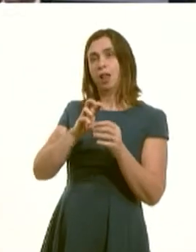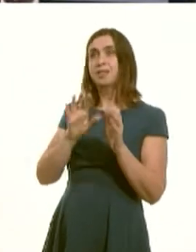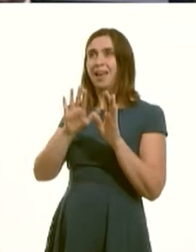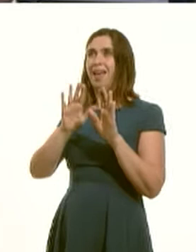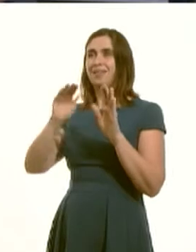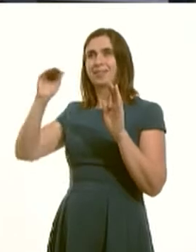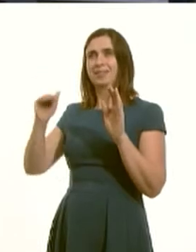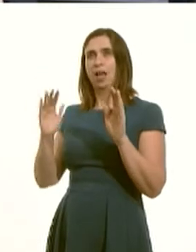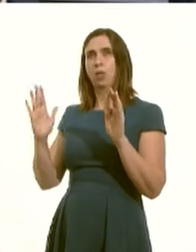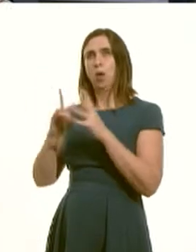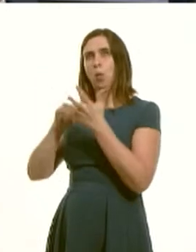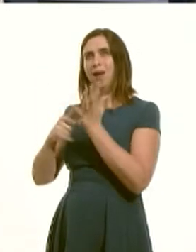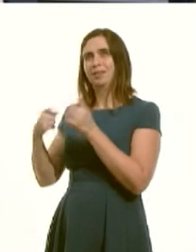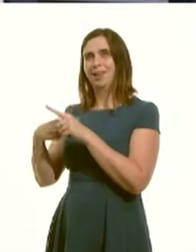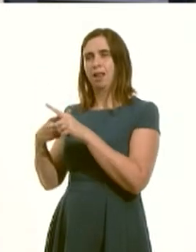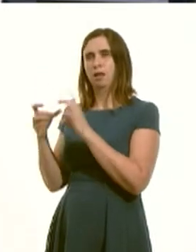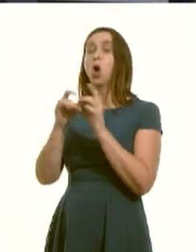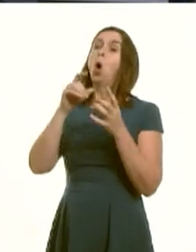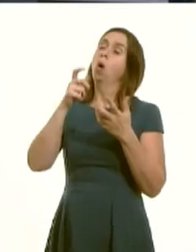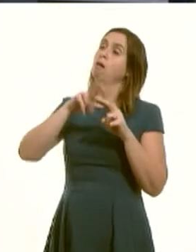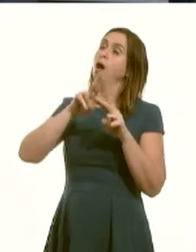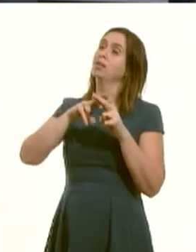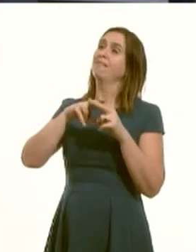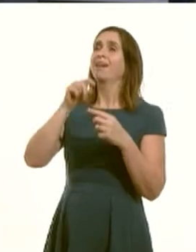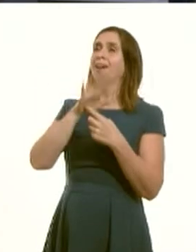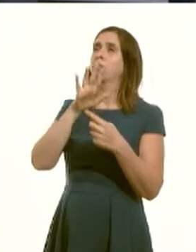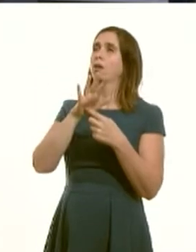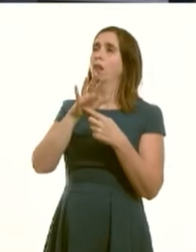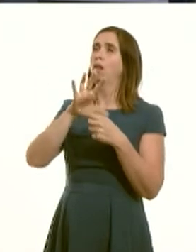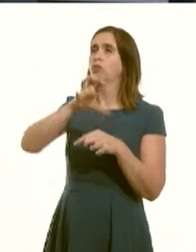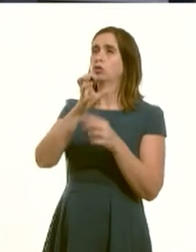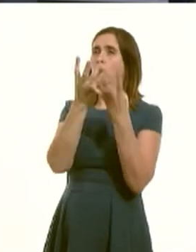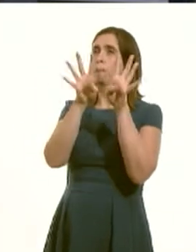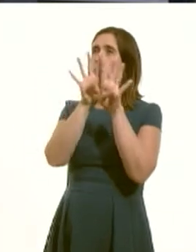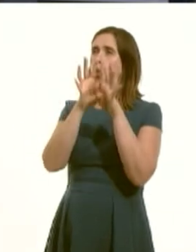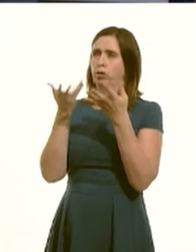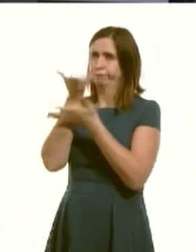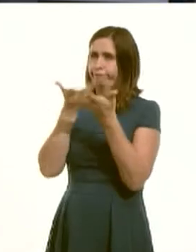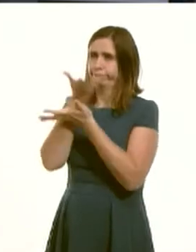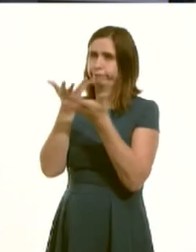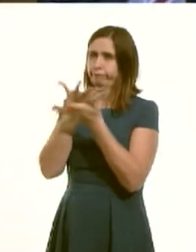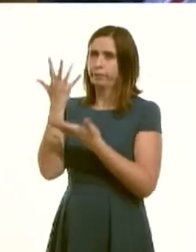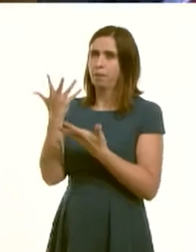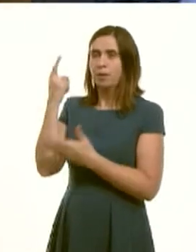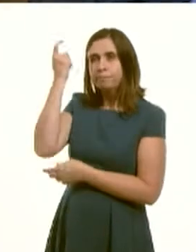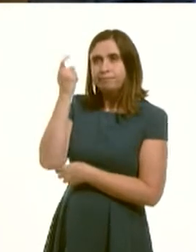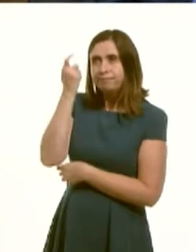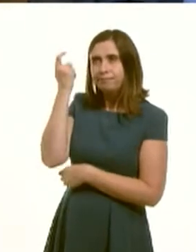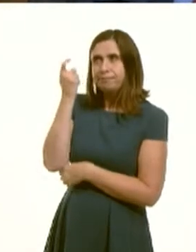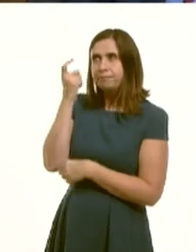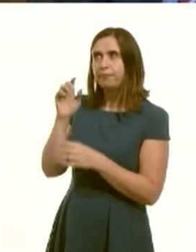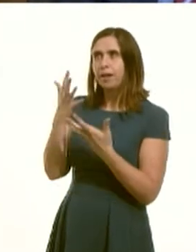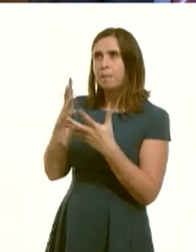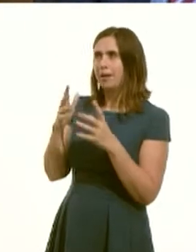Yes, I understand the Cardiff Capital Region Board are continuing to consider appropriate opportunities to build